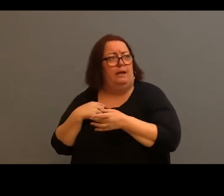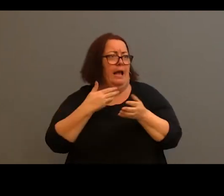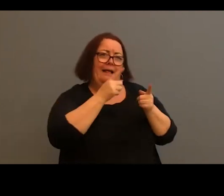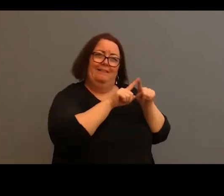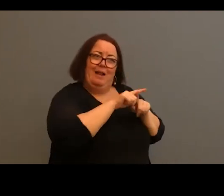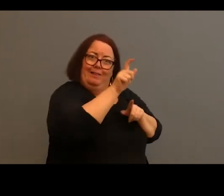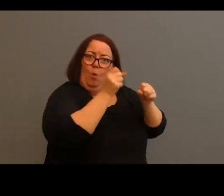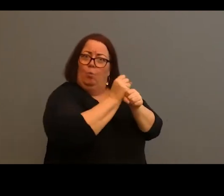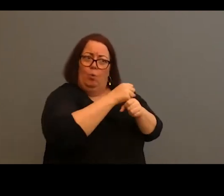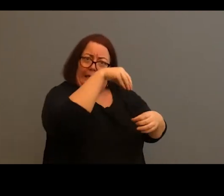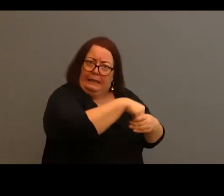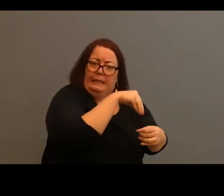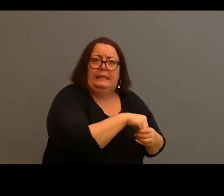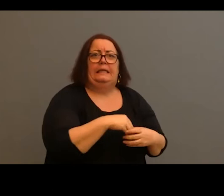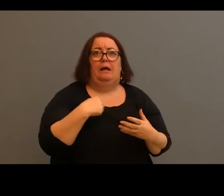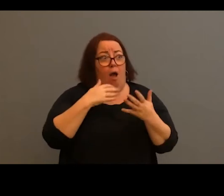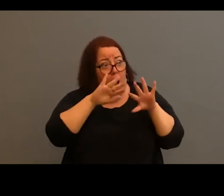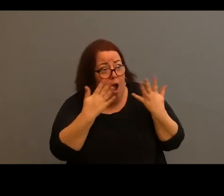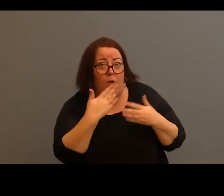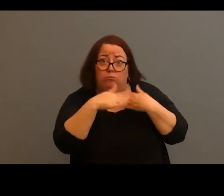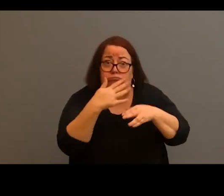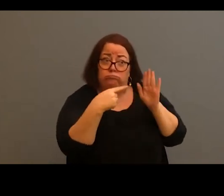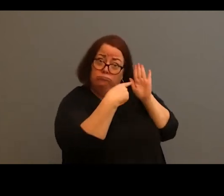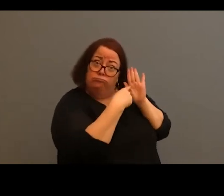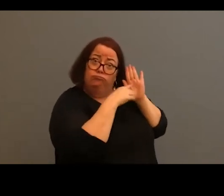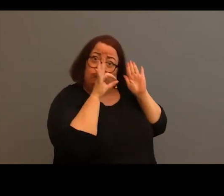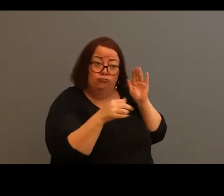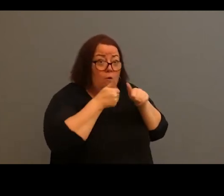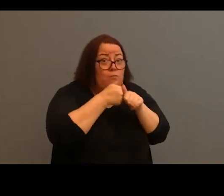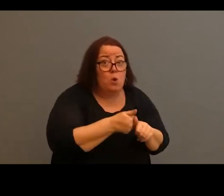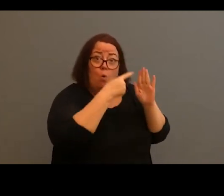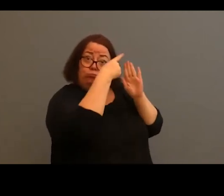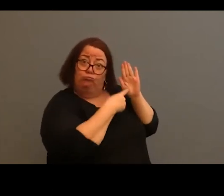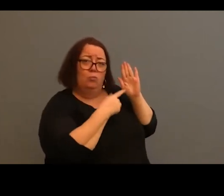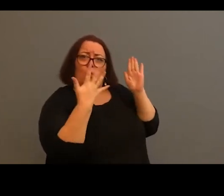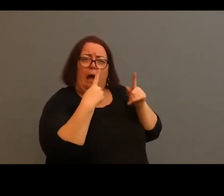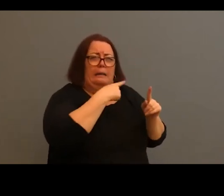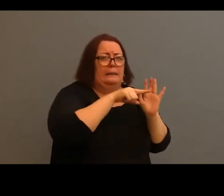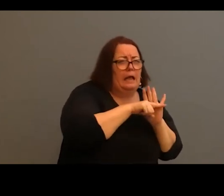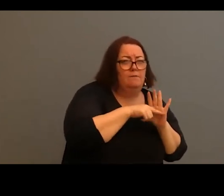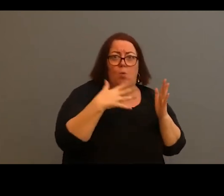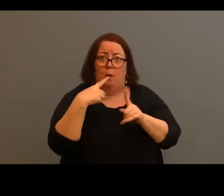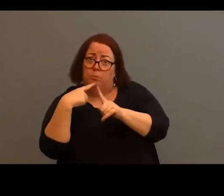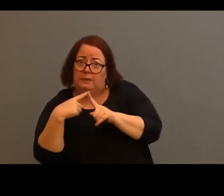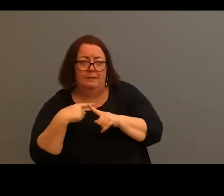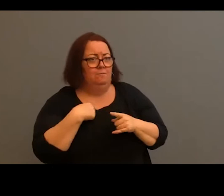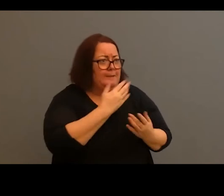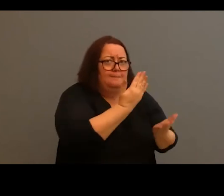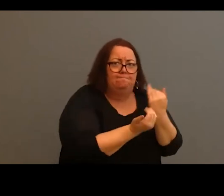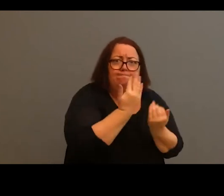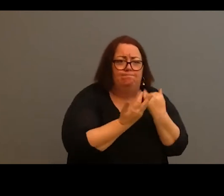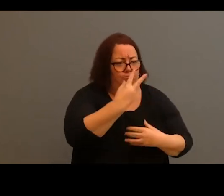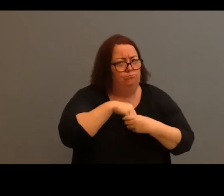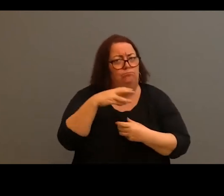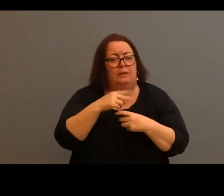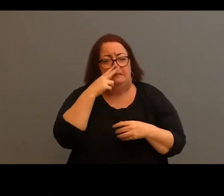discuss how progress will be made, and how we will accomplish the different measures and tasks that are put forward in the action